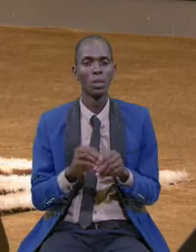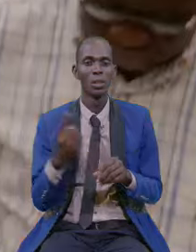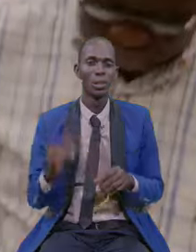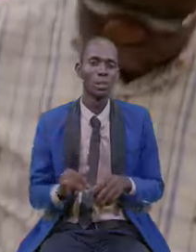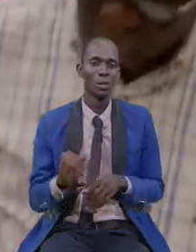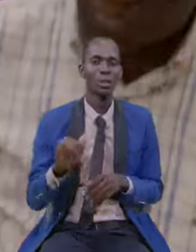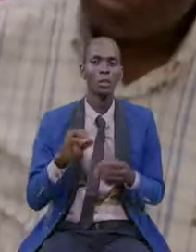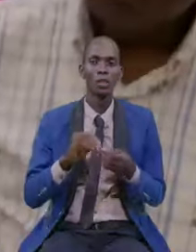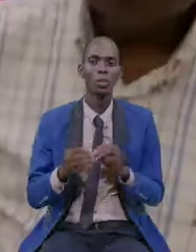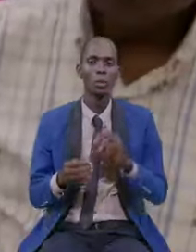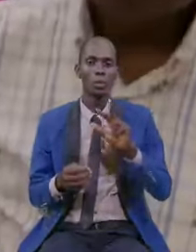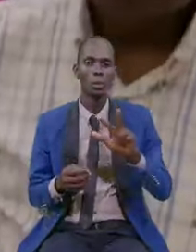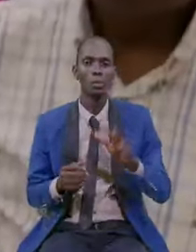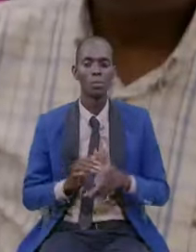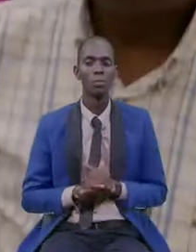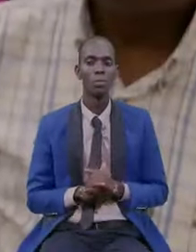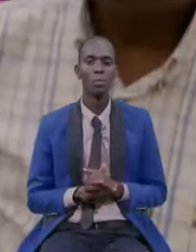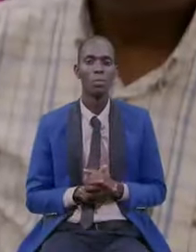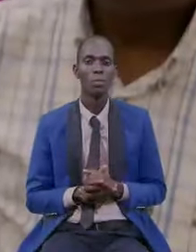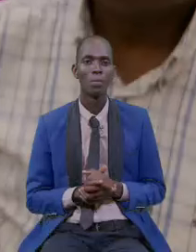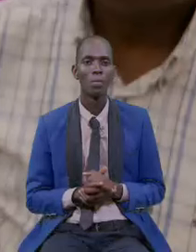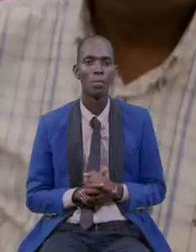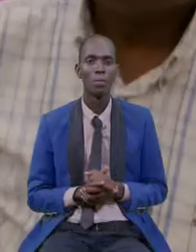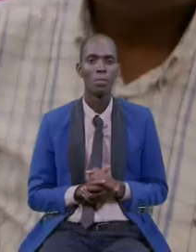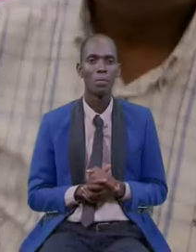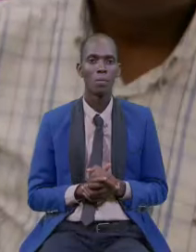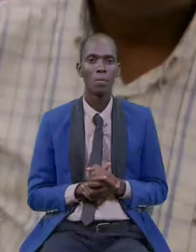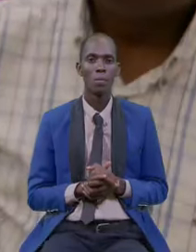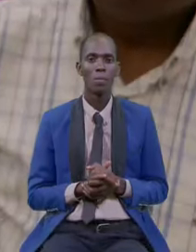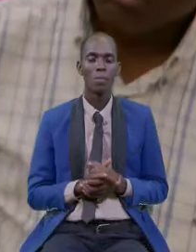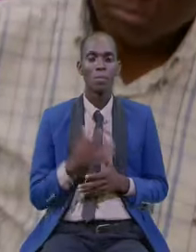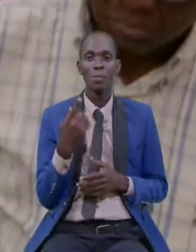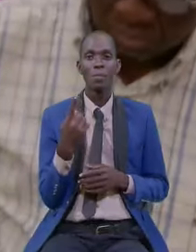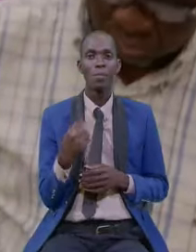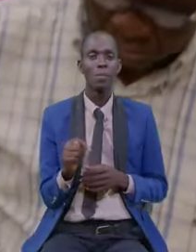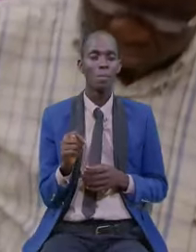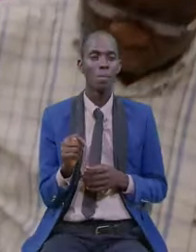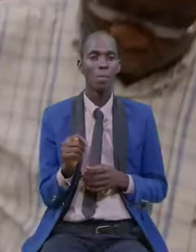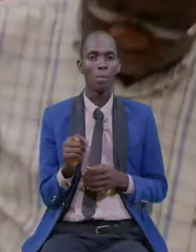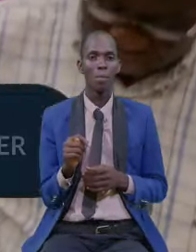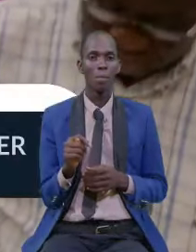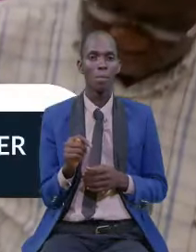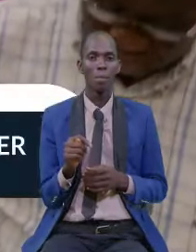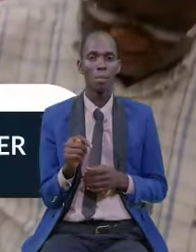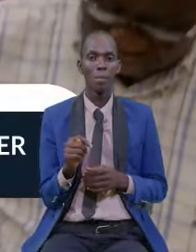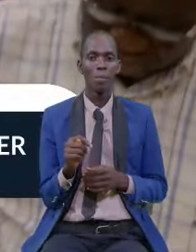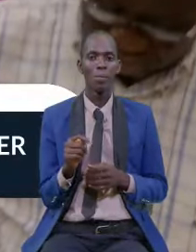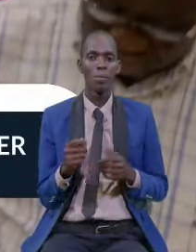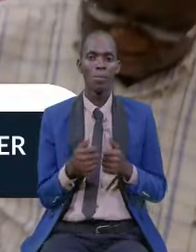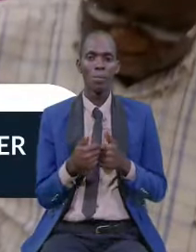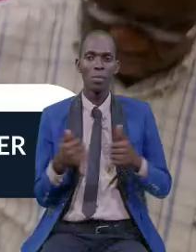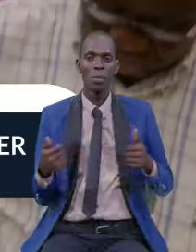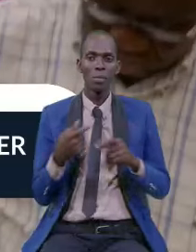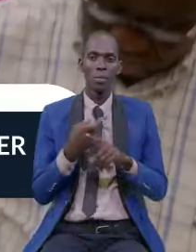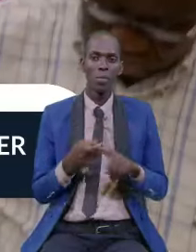number three. Number three, the exemption from enabling